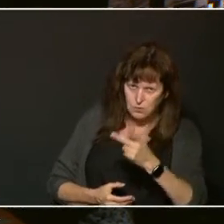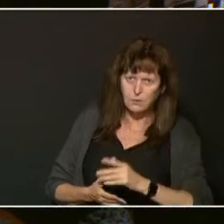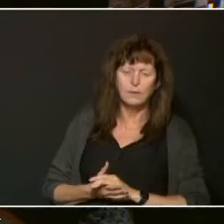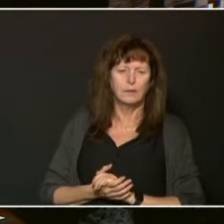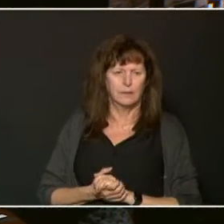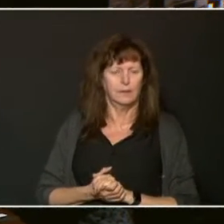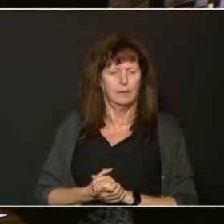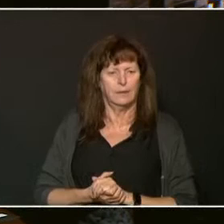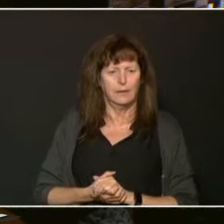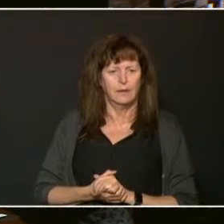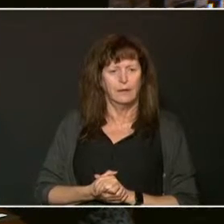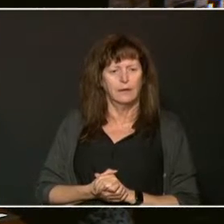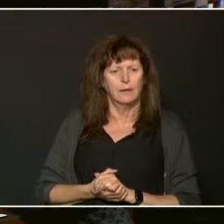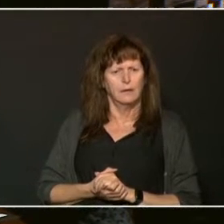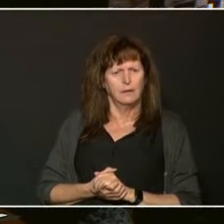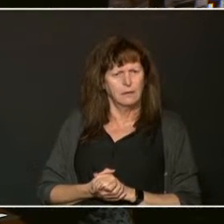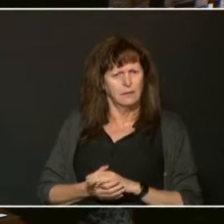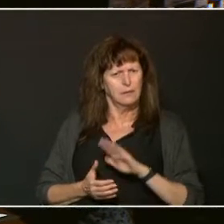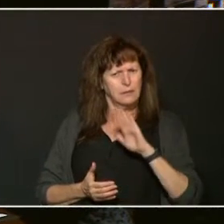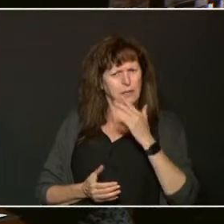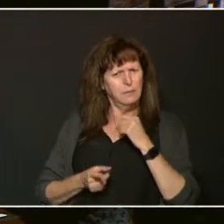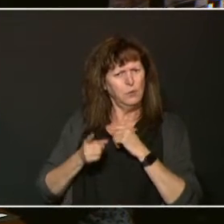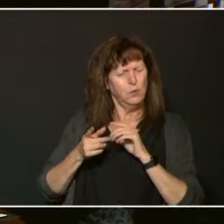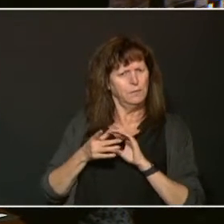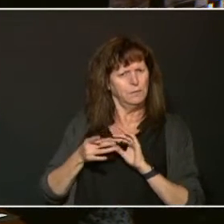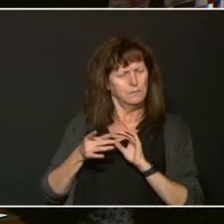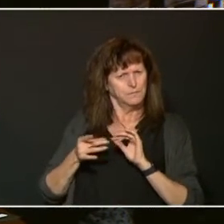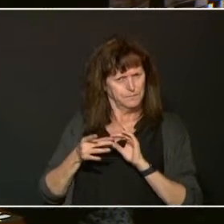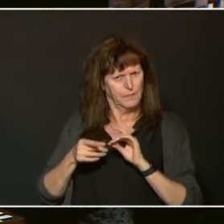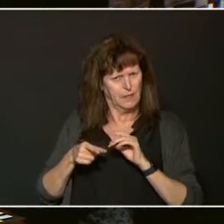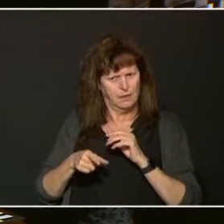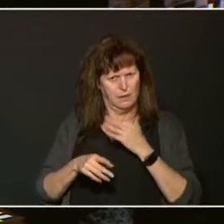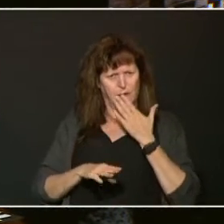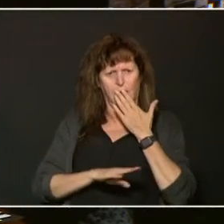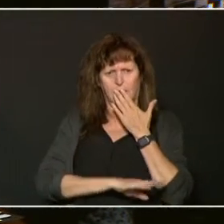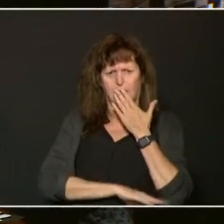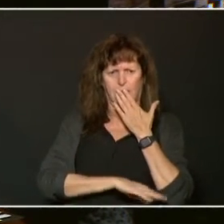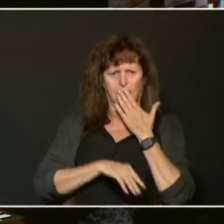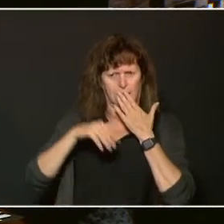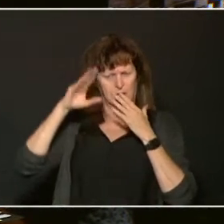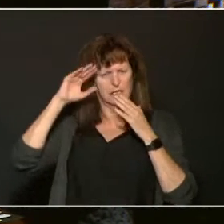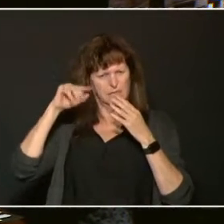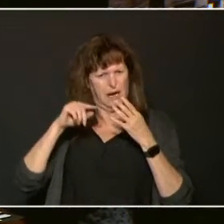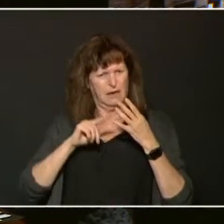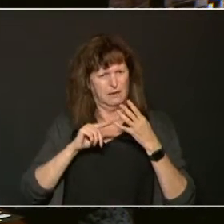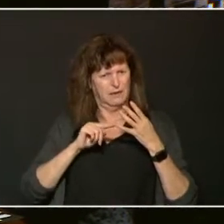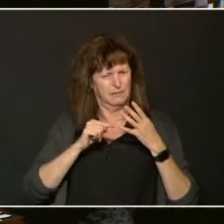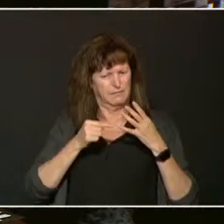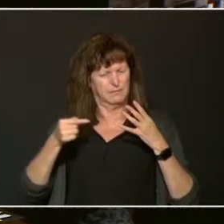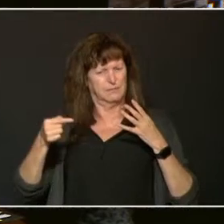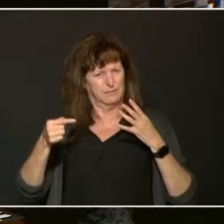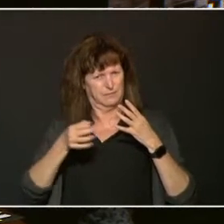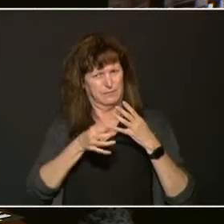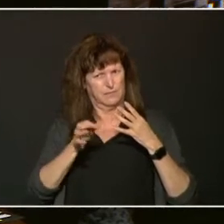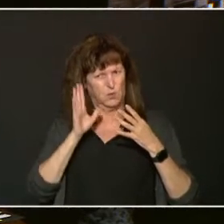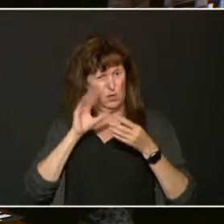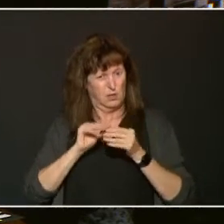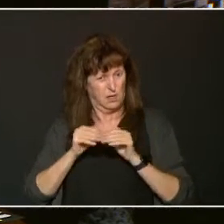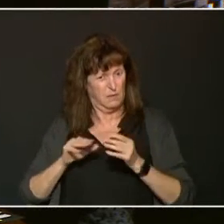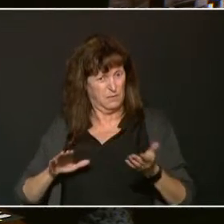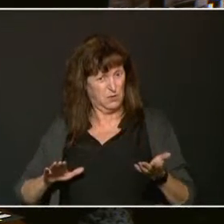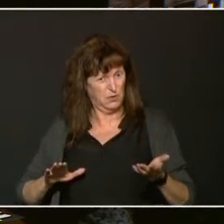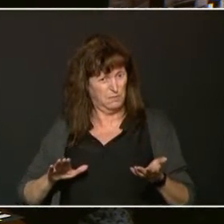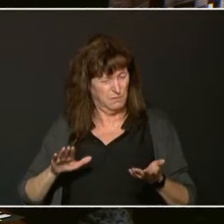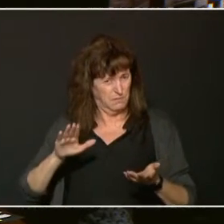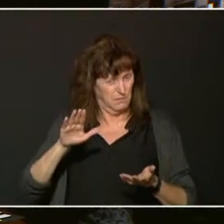should expect a surge in the fall of the variants. Are Ontarians going to require a third dose of booster shot this